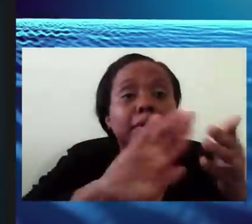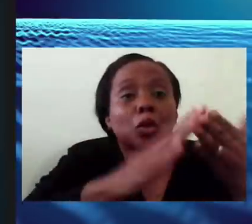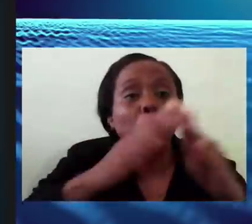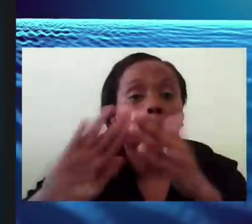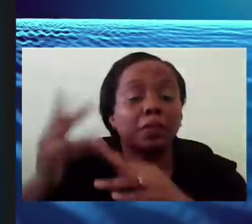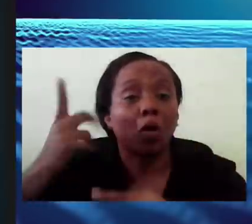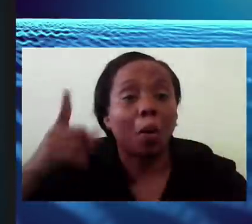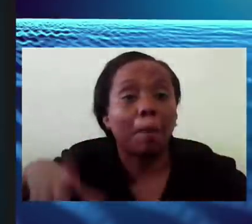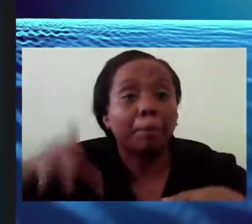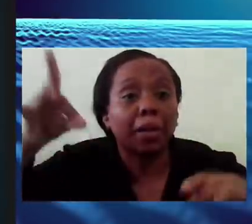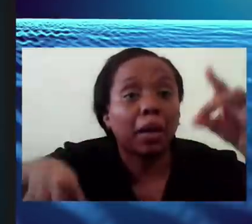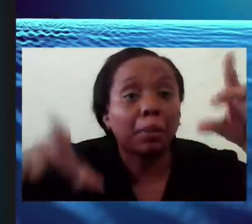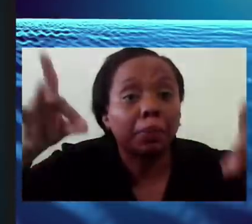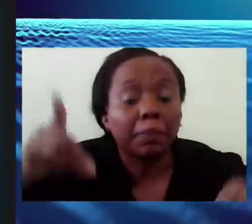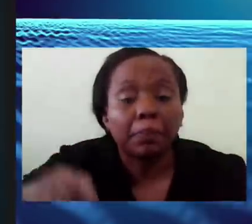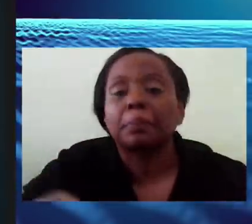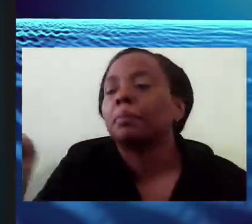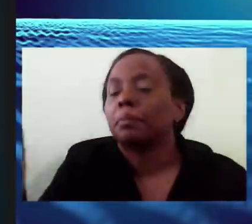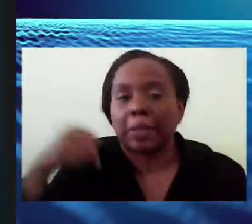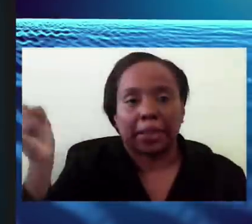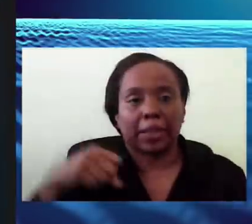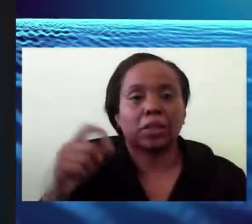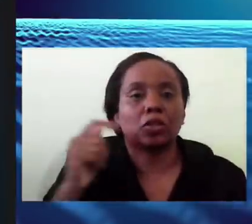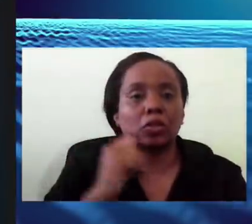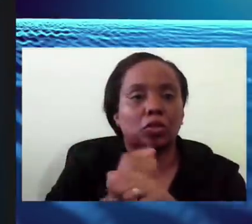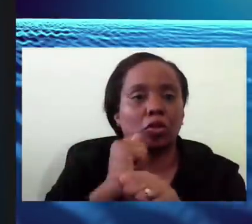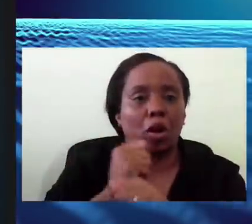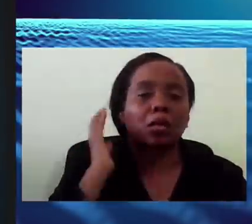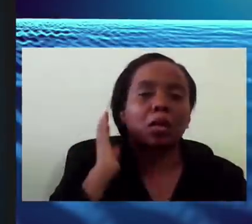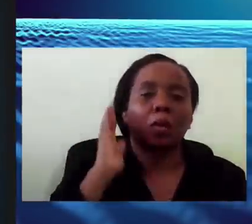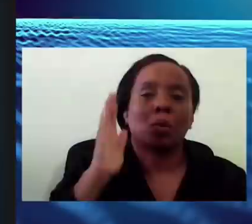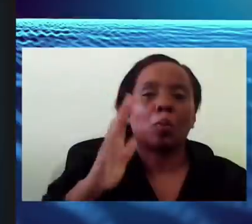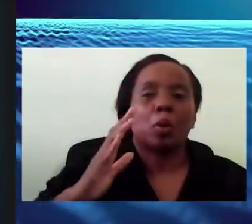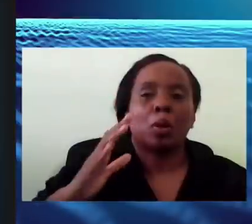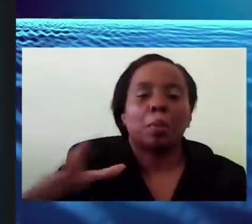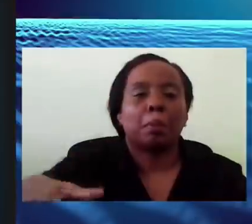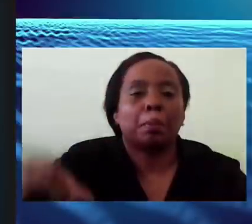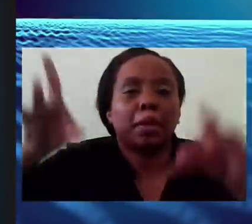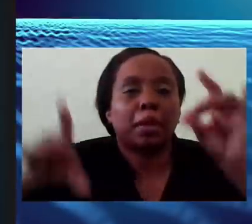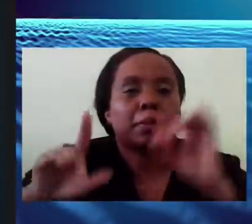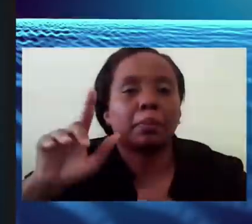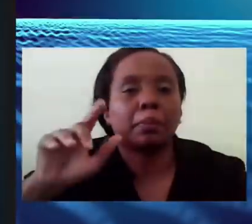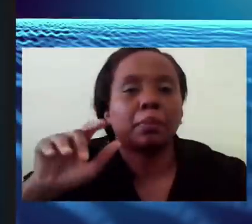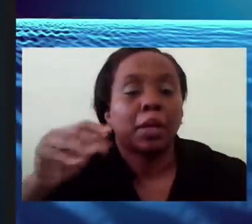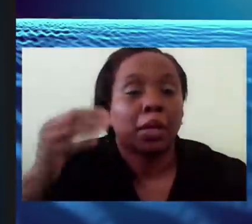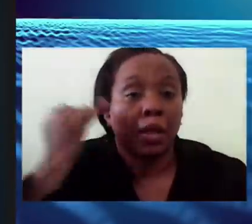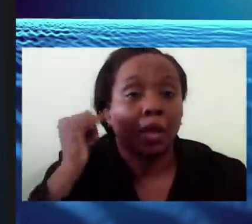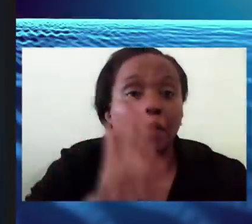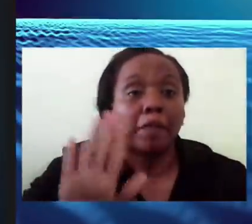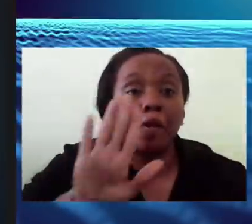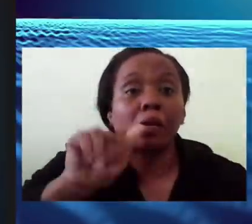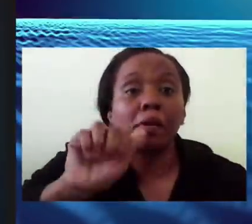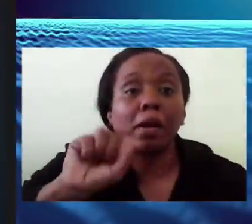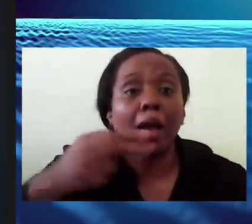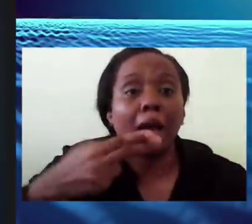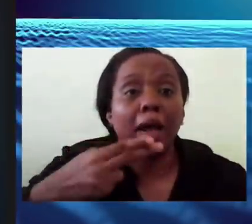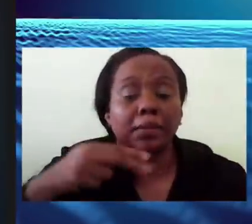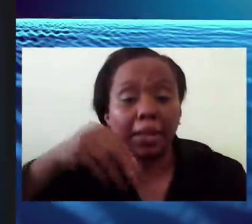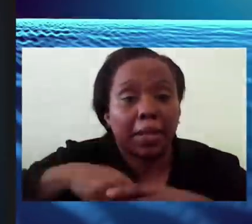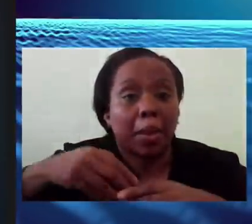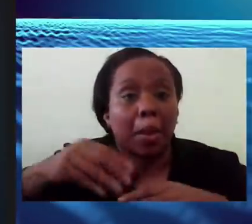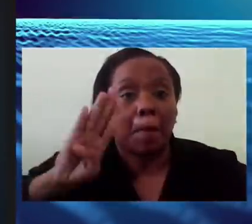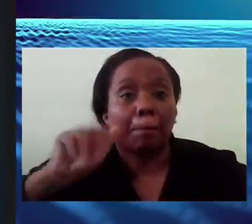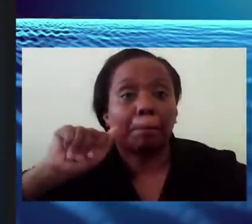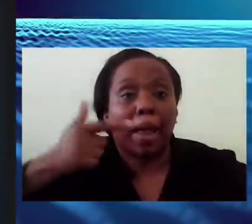Yes, definitely trucks are going to be moving around to collect the ash. We've identified the sites where we're going to deposit it, but as you can well